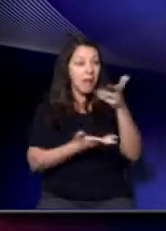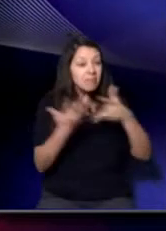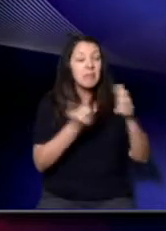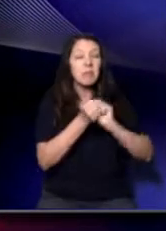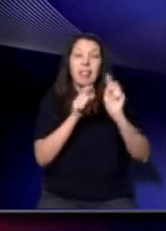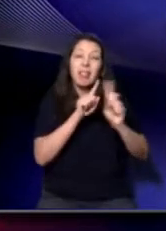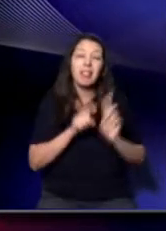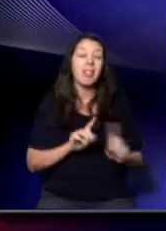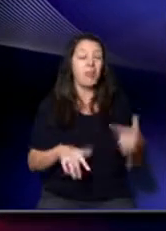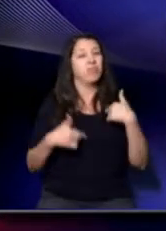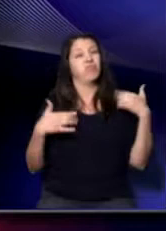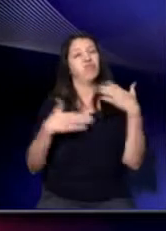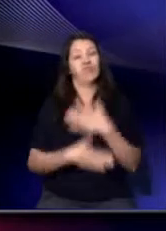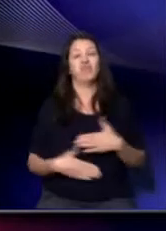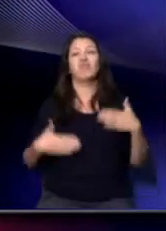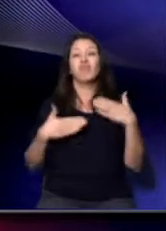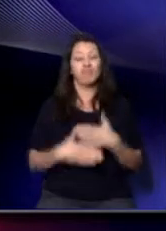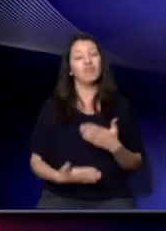opportunity.